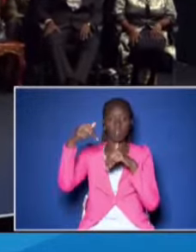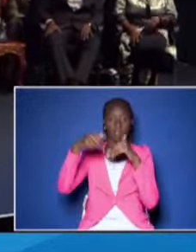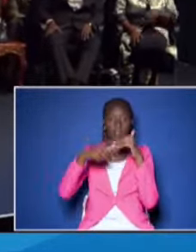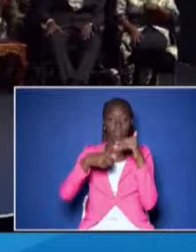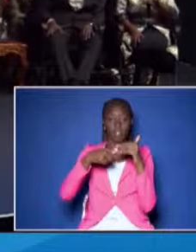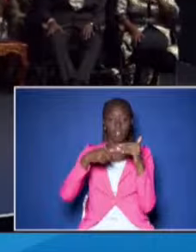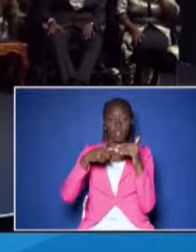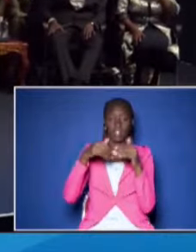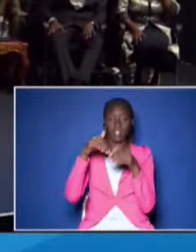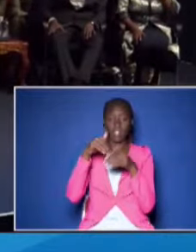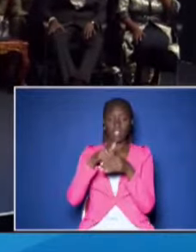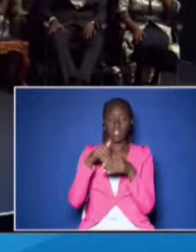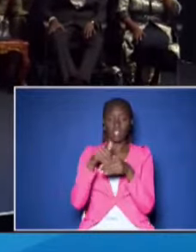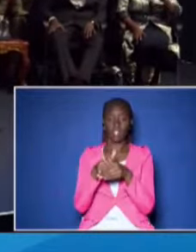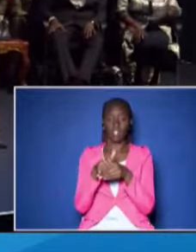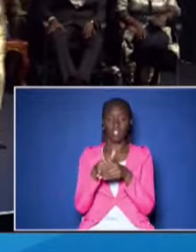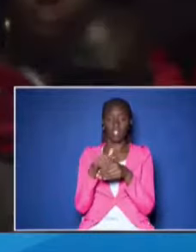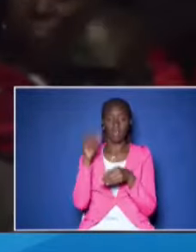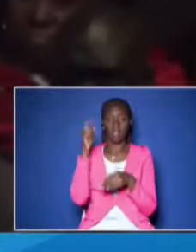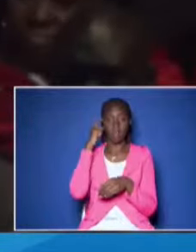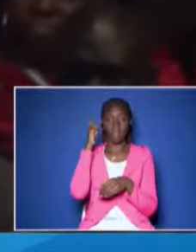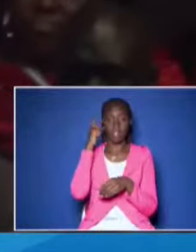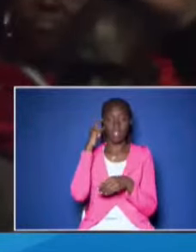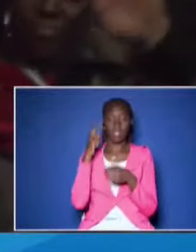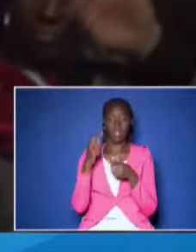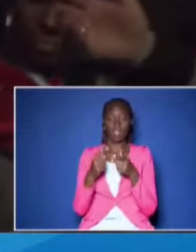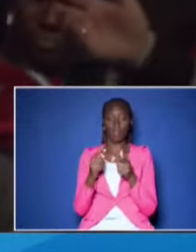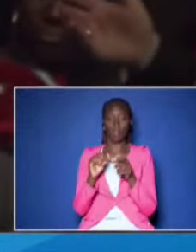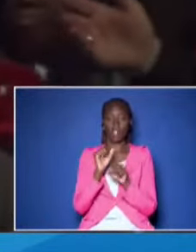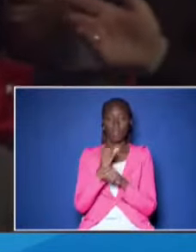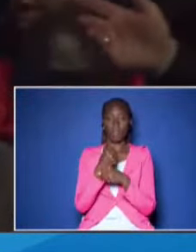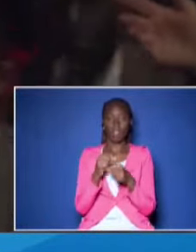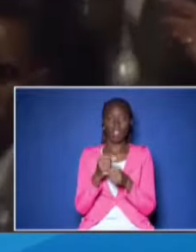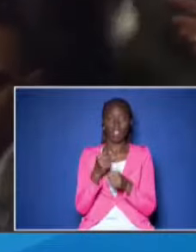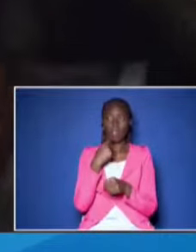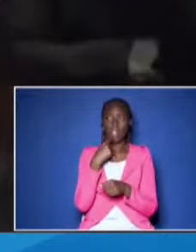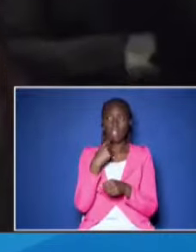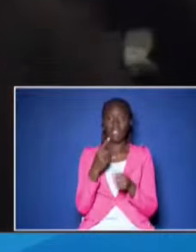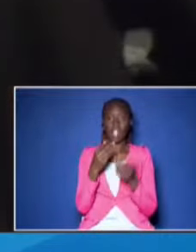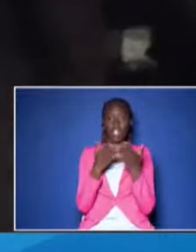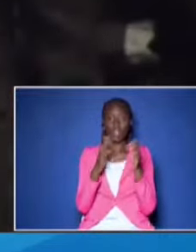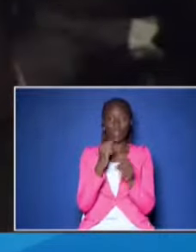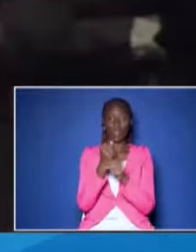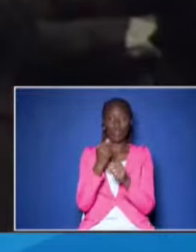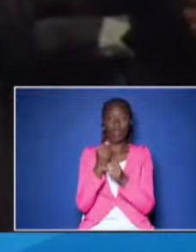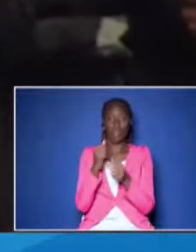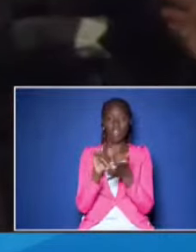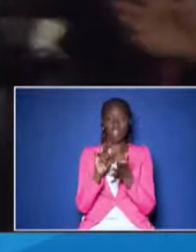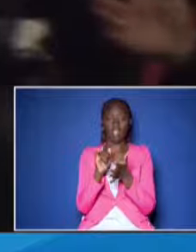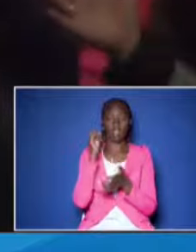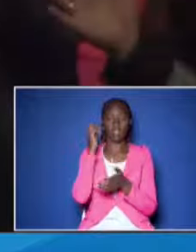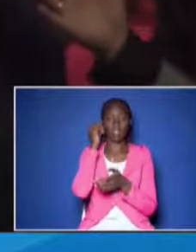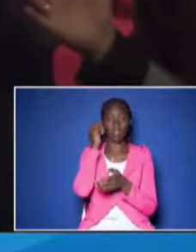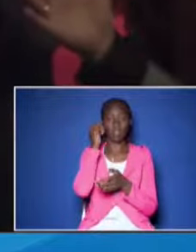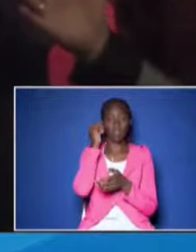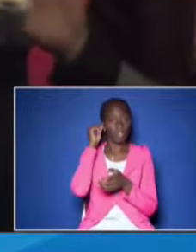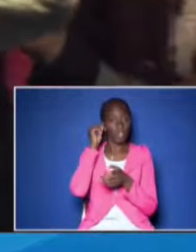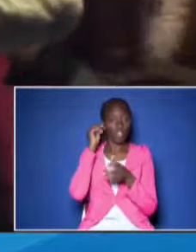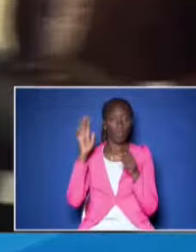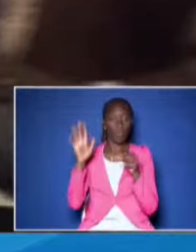subconscious I dare you to do it I dare you to do it fill